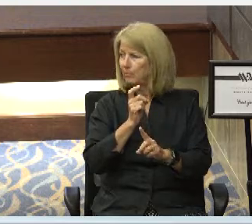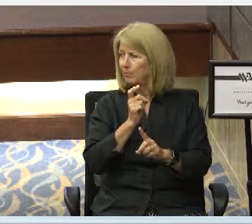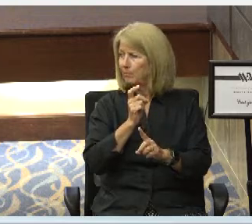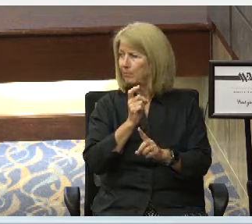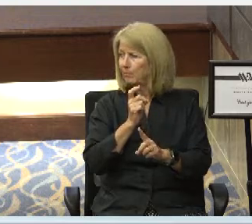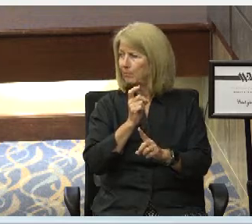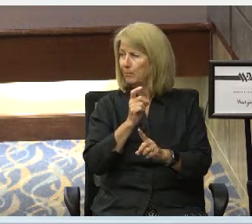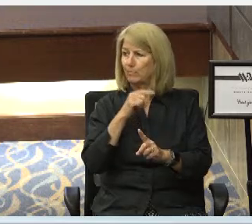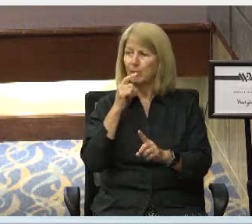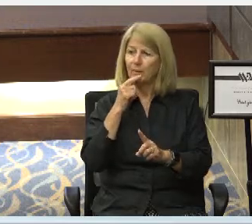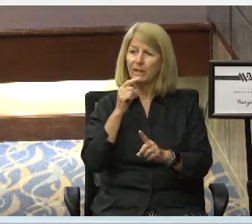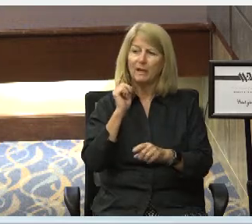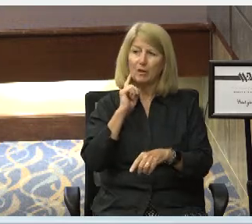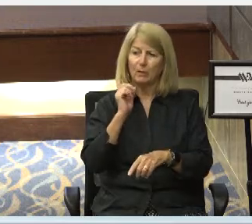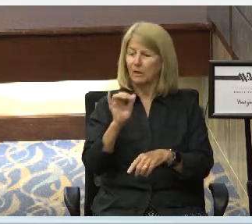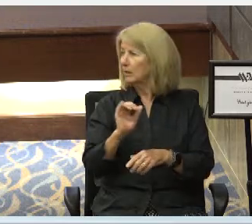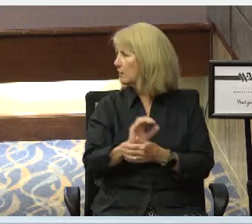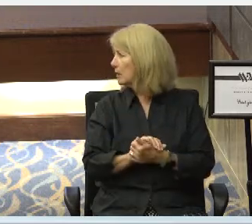hearing.